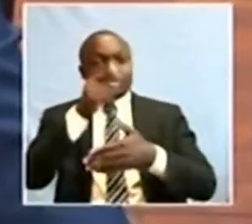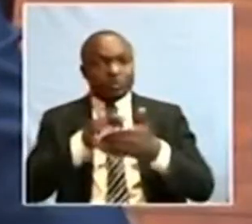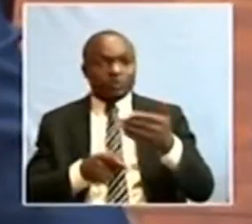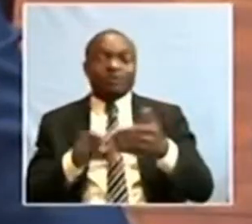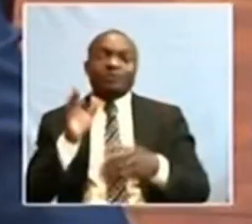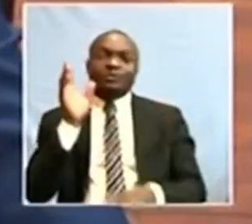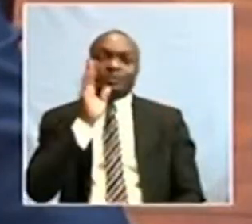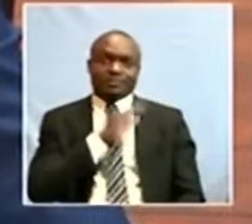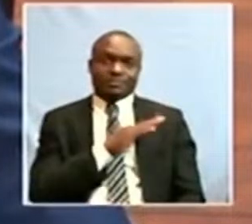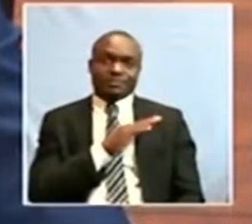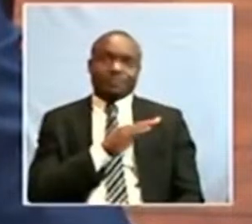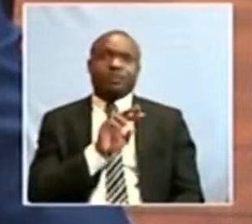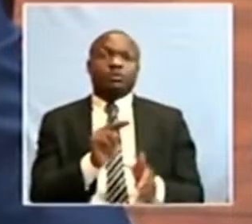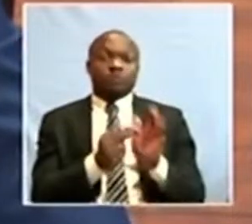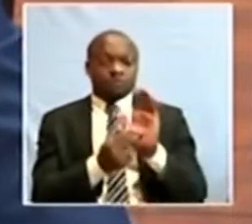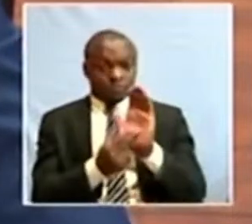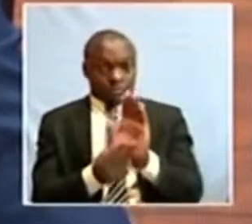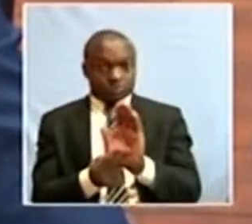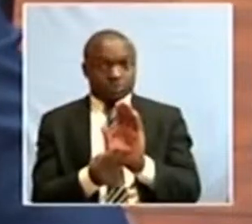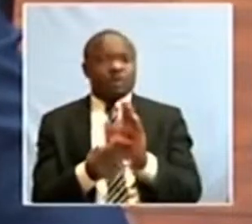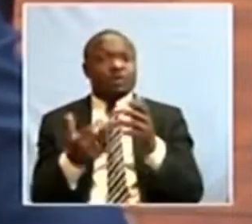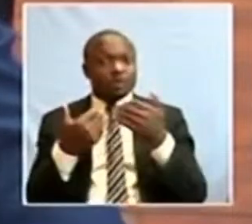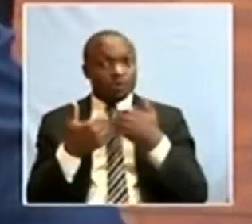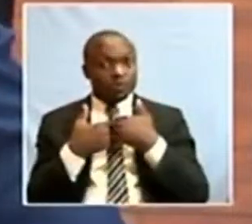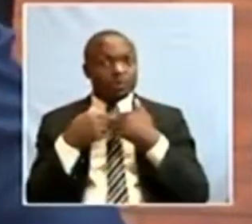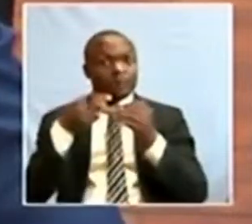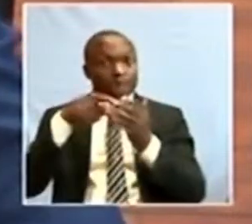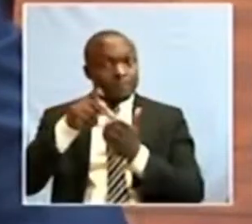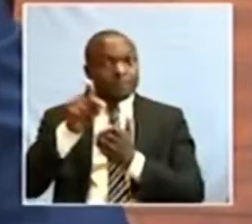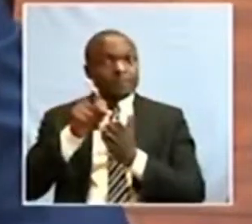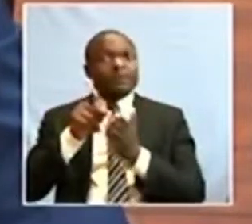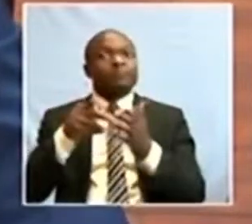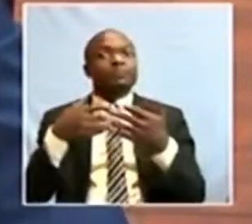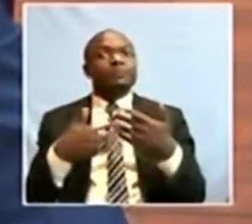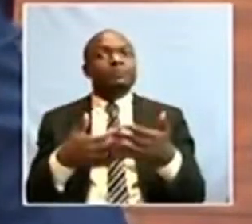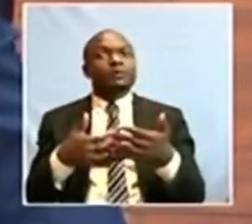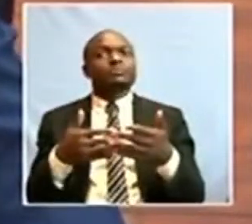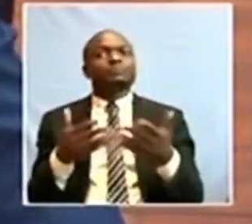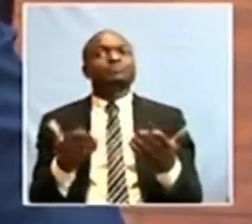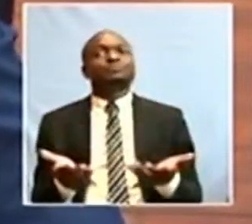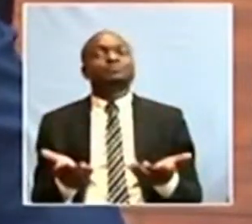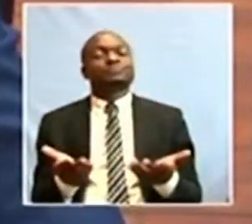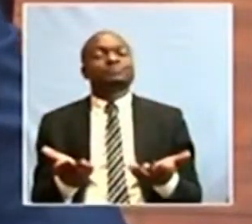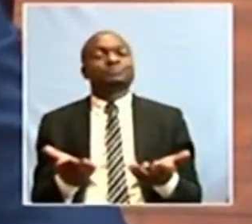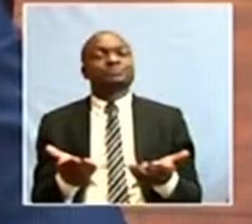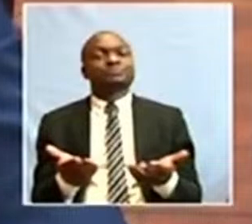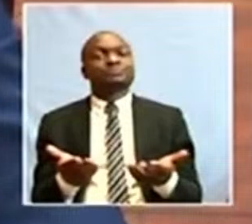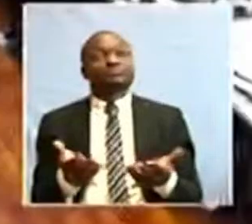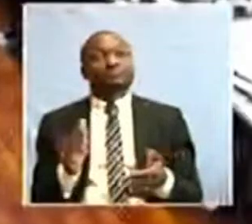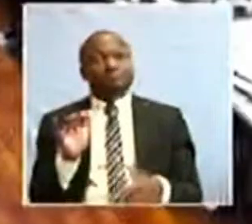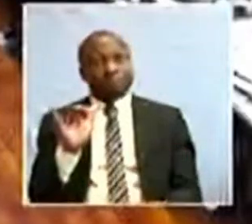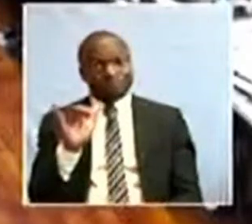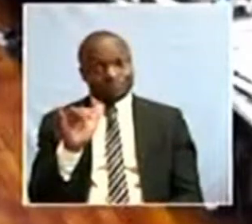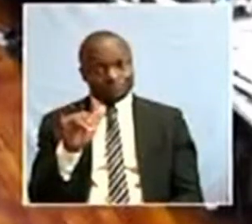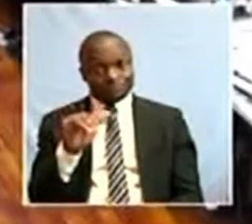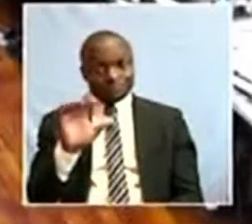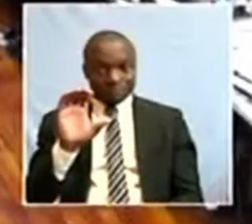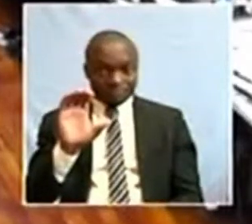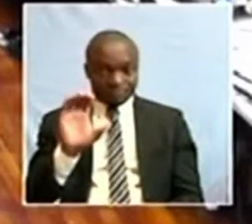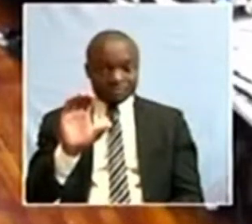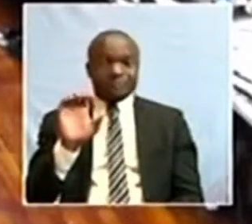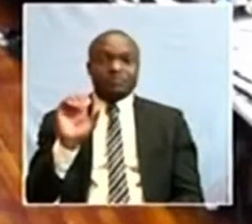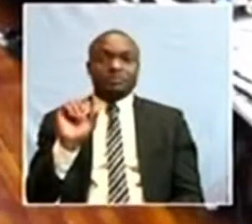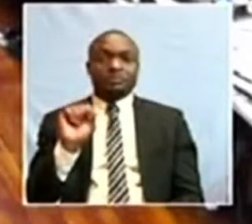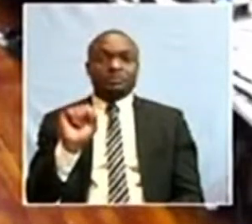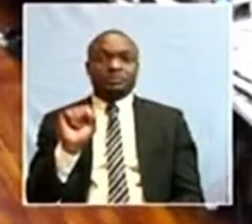or to confirm. Do we have the payment vouchers, Chair? Yes. Thank